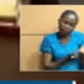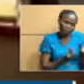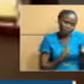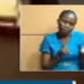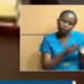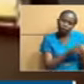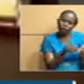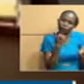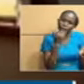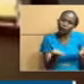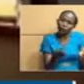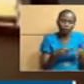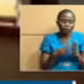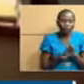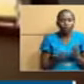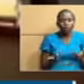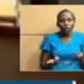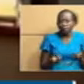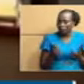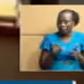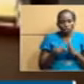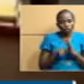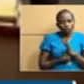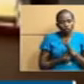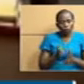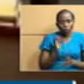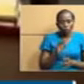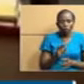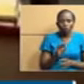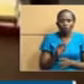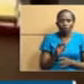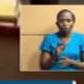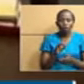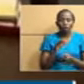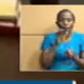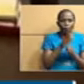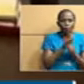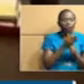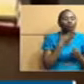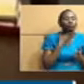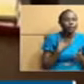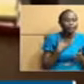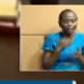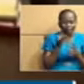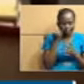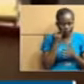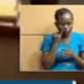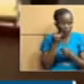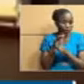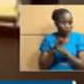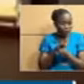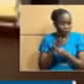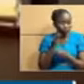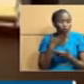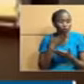spend. So that brings into question the issue of aggregate demand and effective demand. That even when you